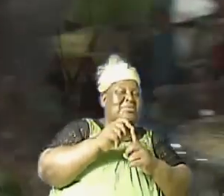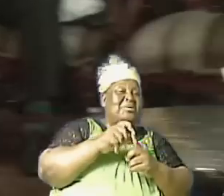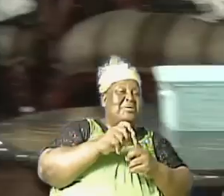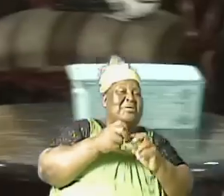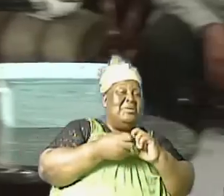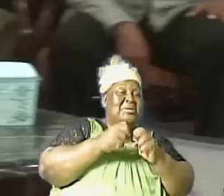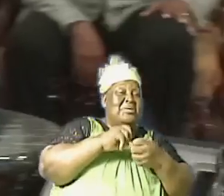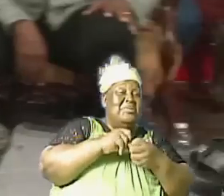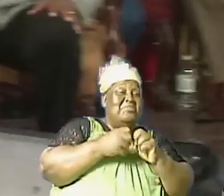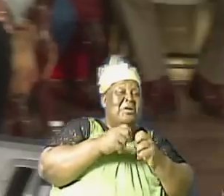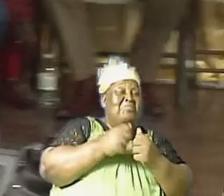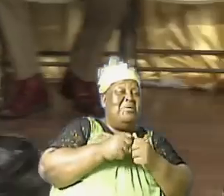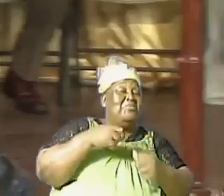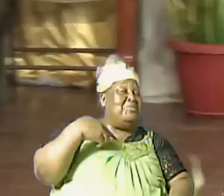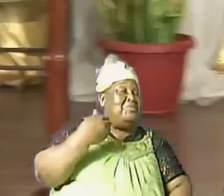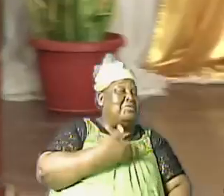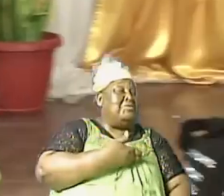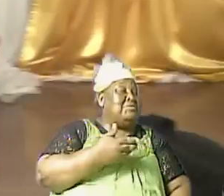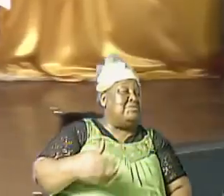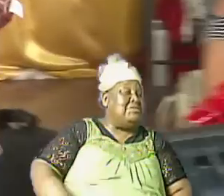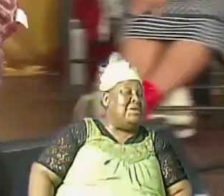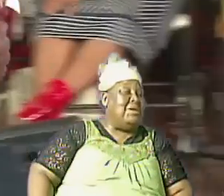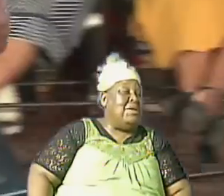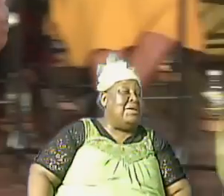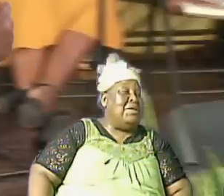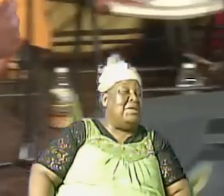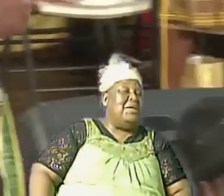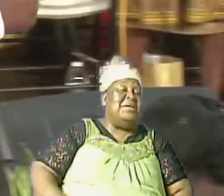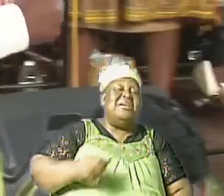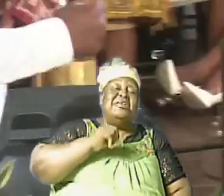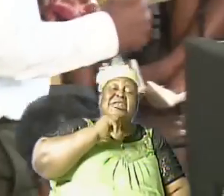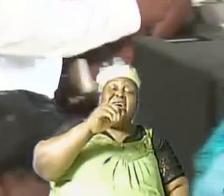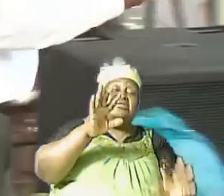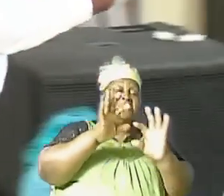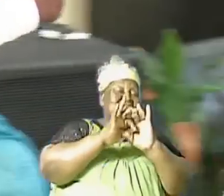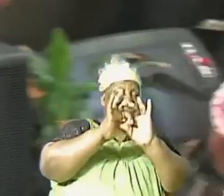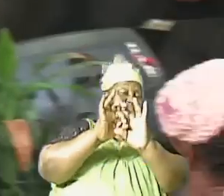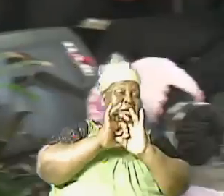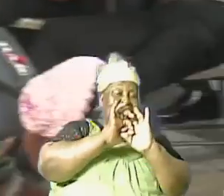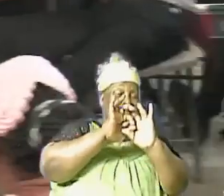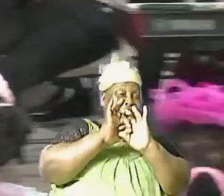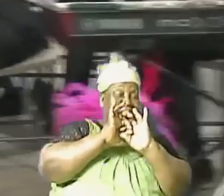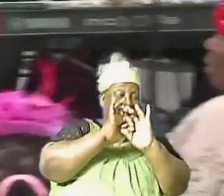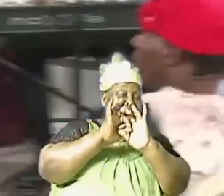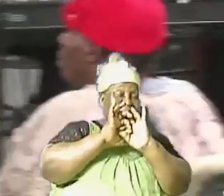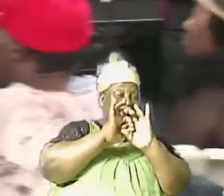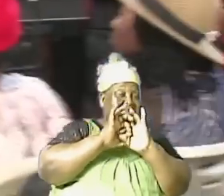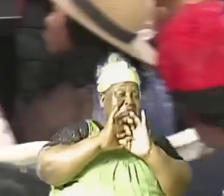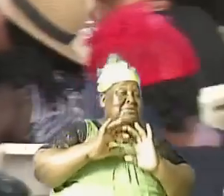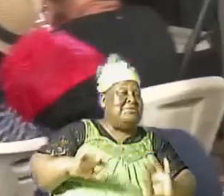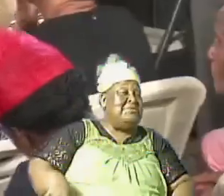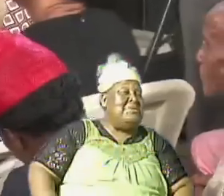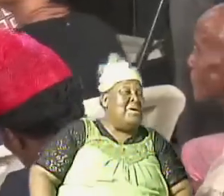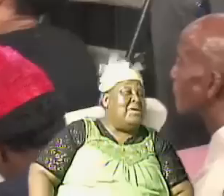The problem with us, brothers and sisters, is that we're not uniting together.